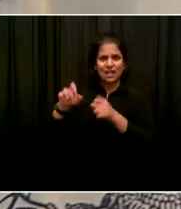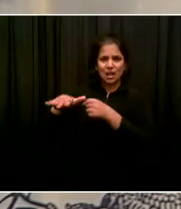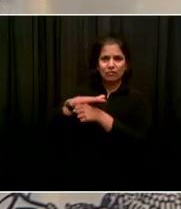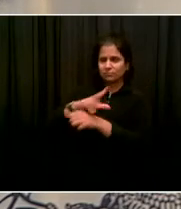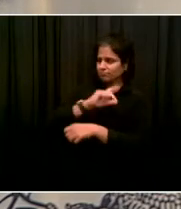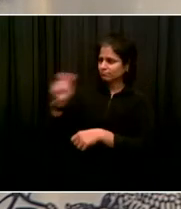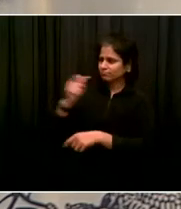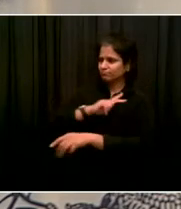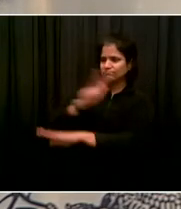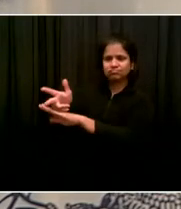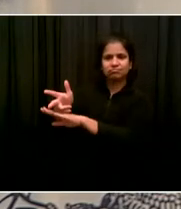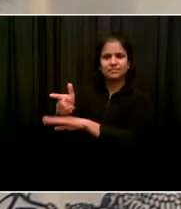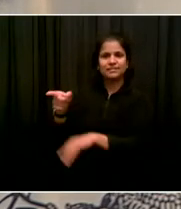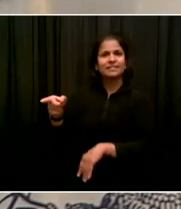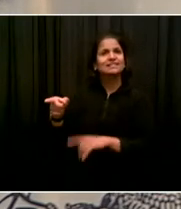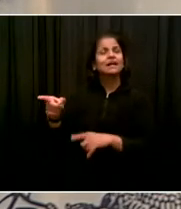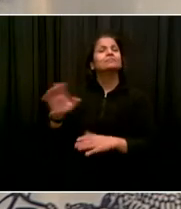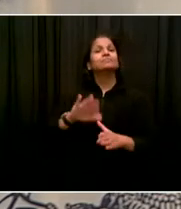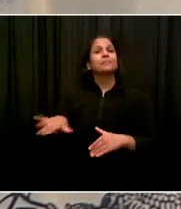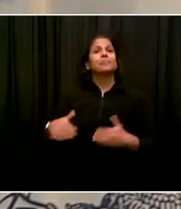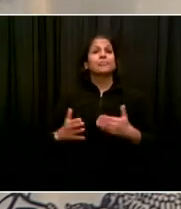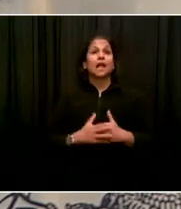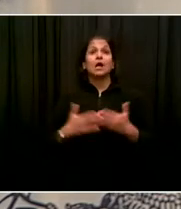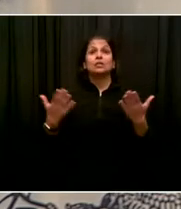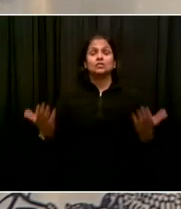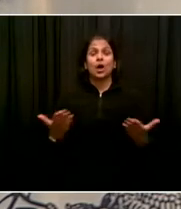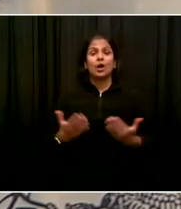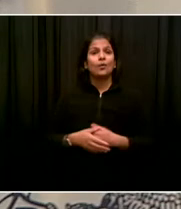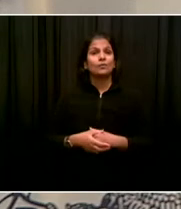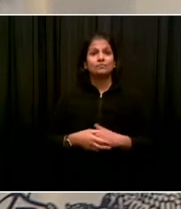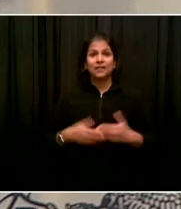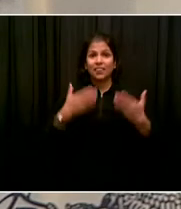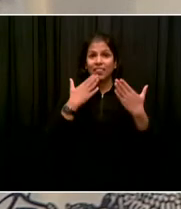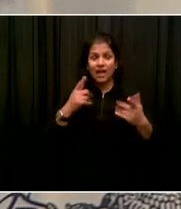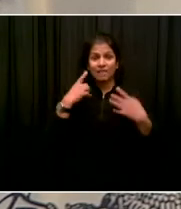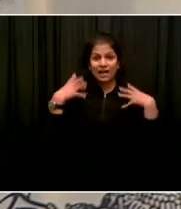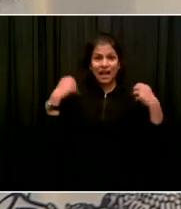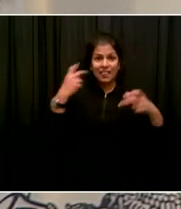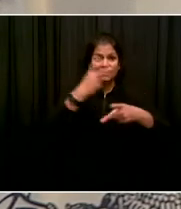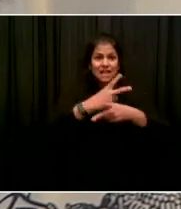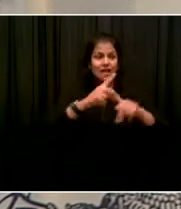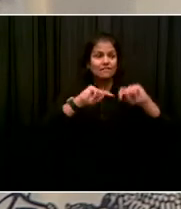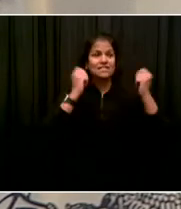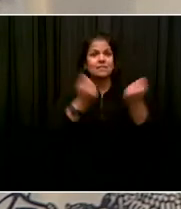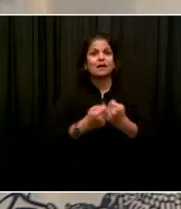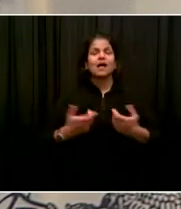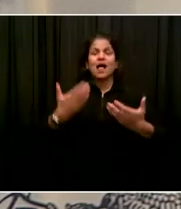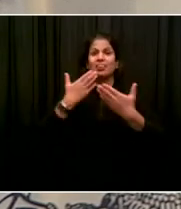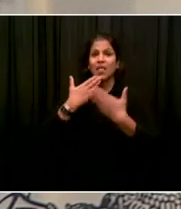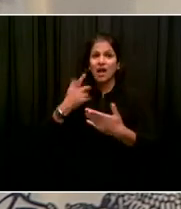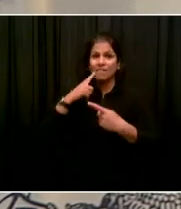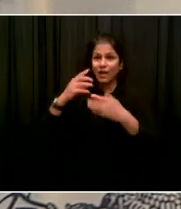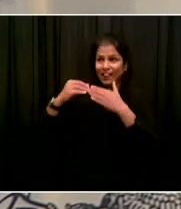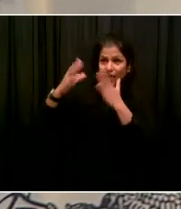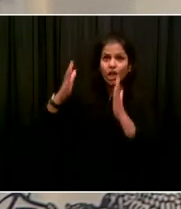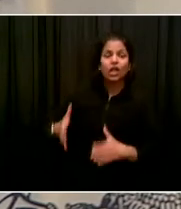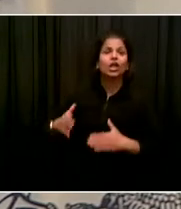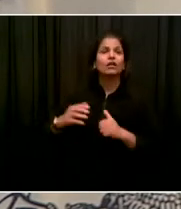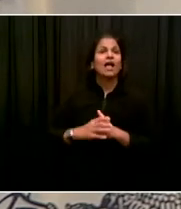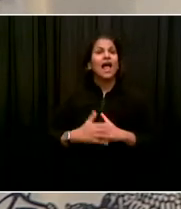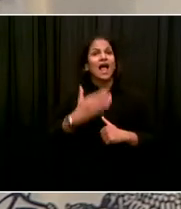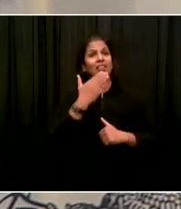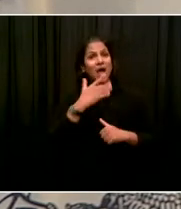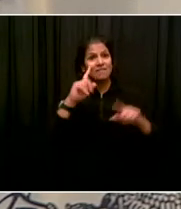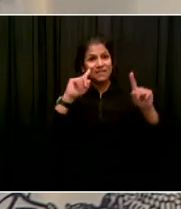my thankfulness to our whole healthcare team, our healthcare leadership, and all the folks out at the front line, the vaccinators, the test and trace